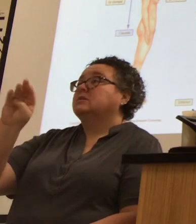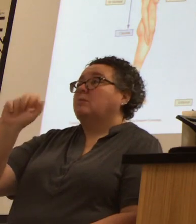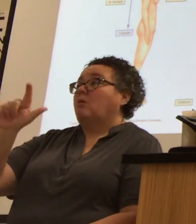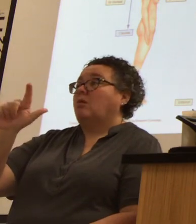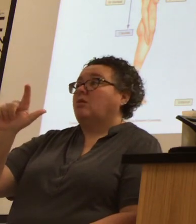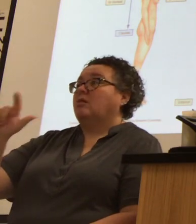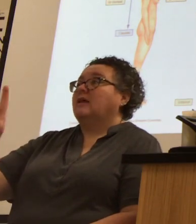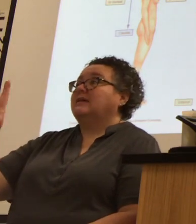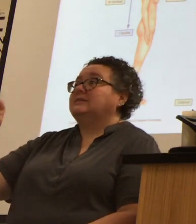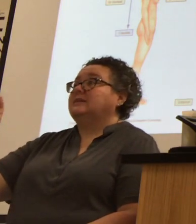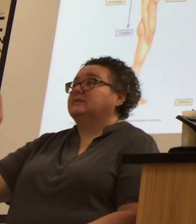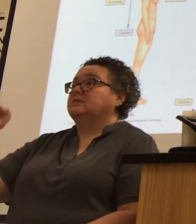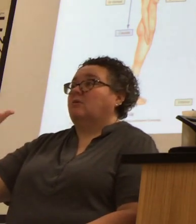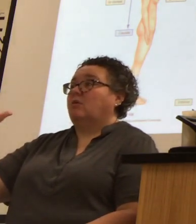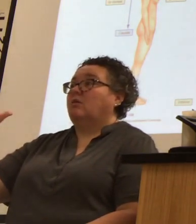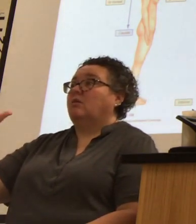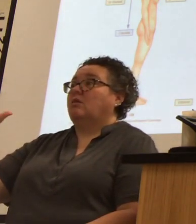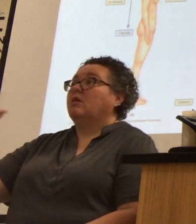Proximal, distal.